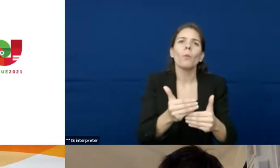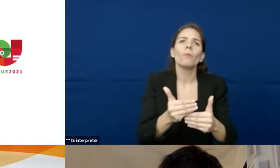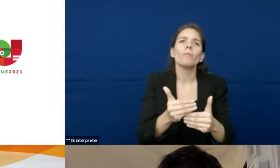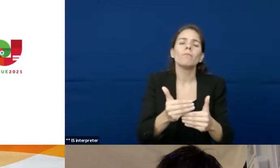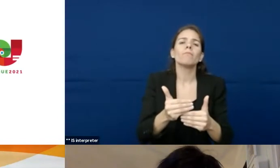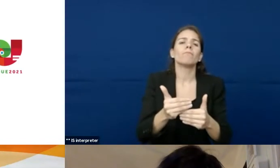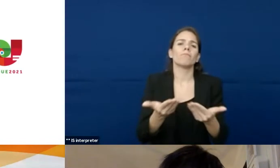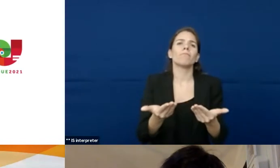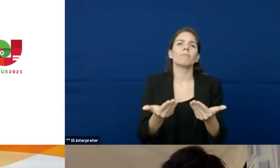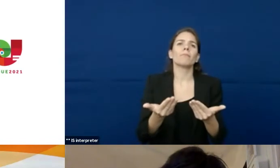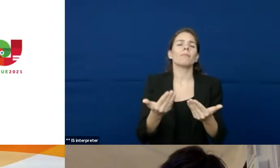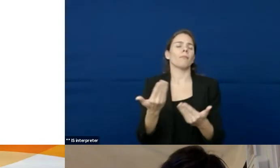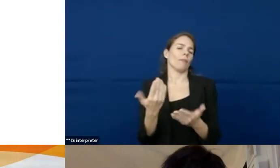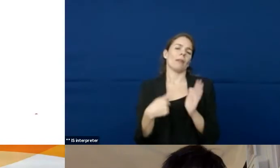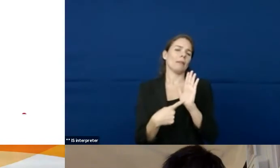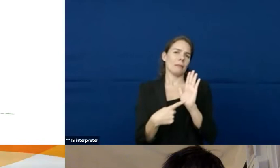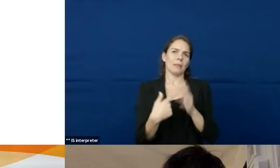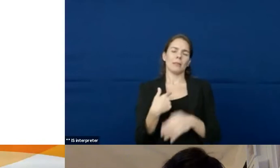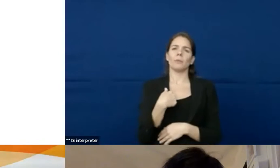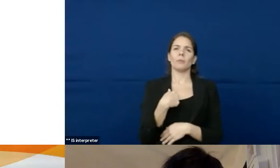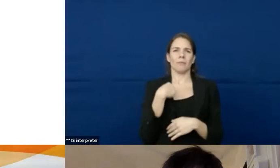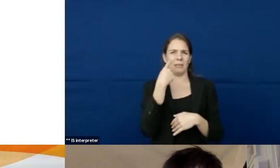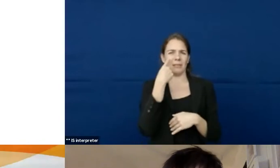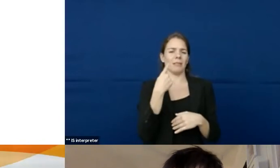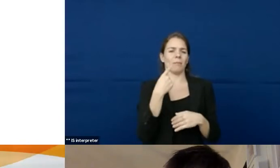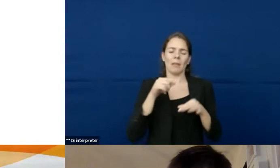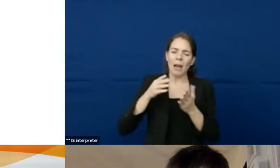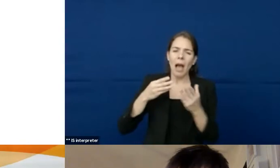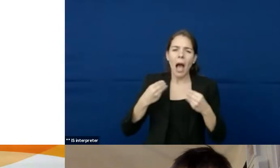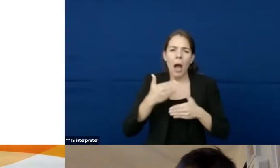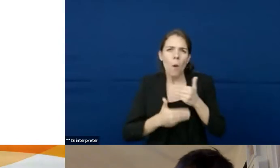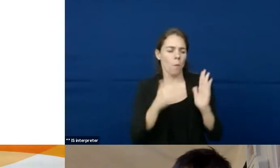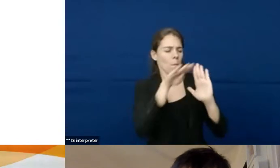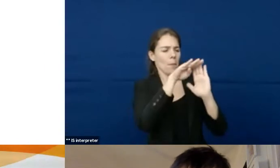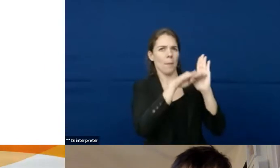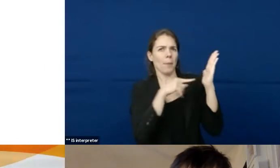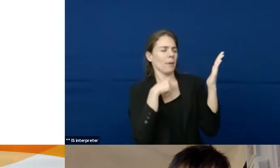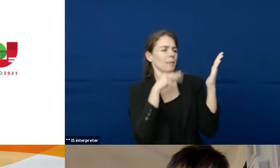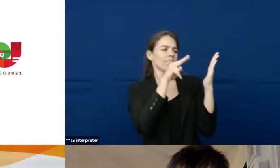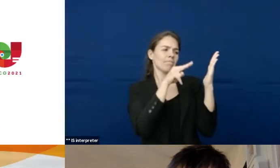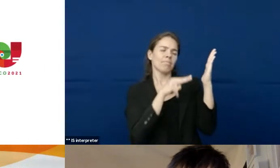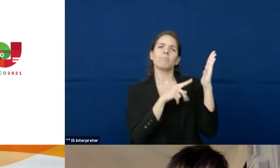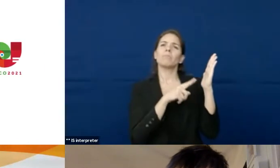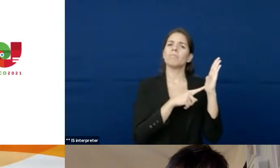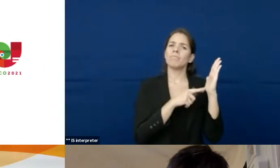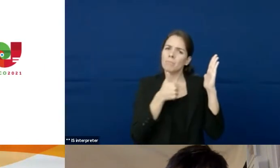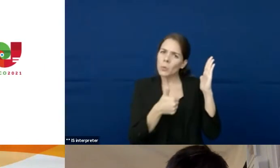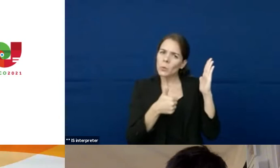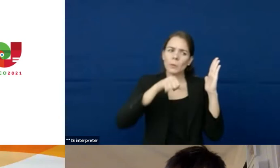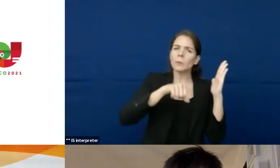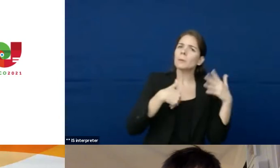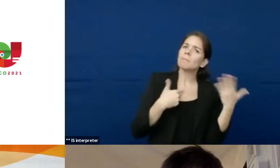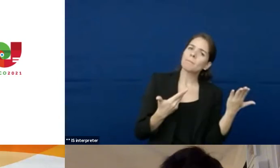all investing and working on this already and for quite a while, why are we not resolving this issue faster? Why